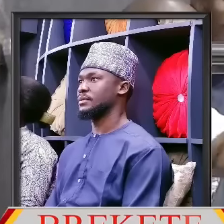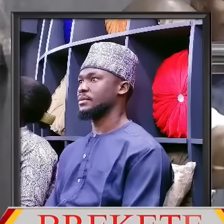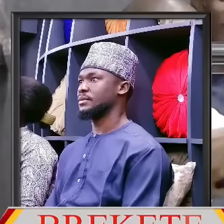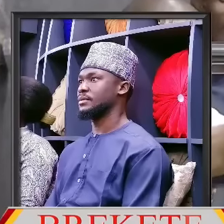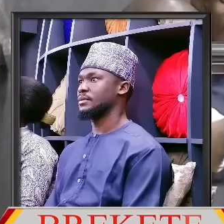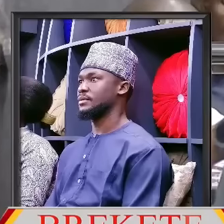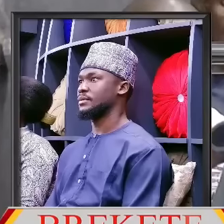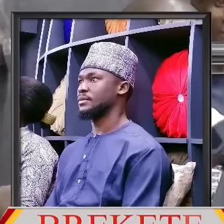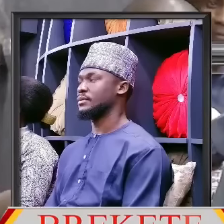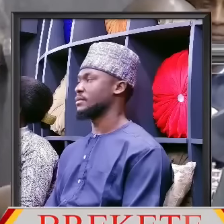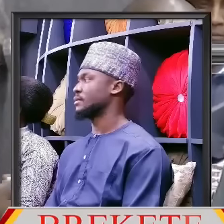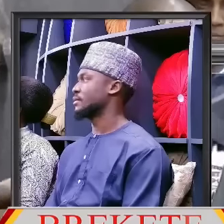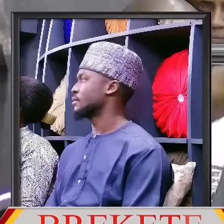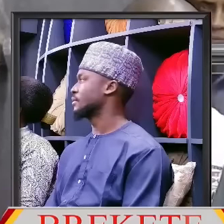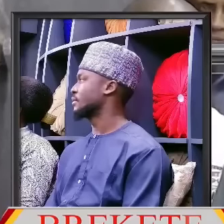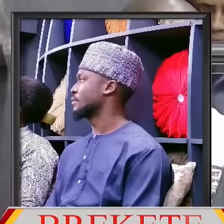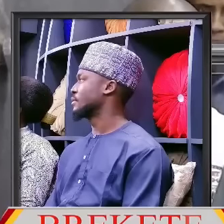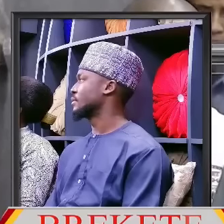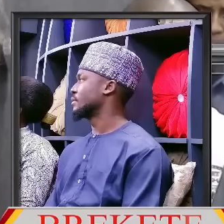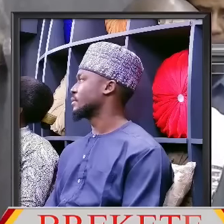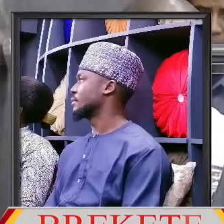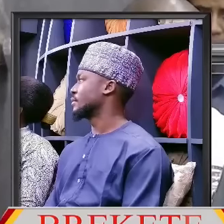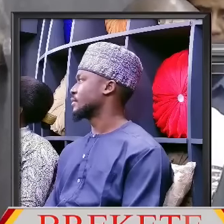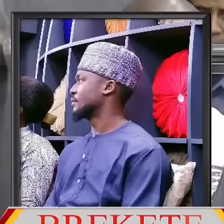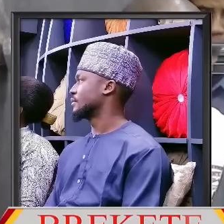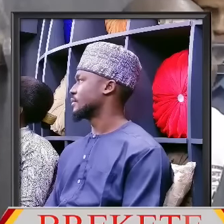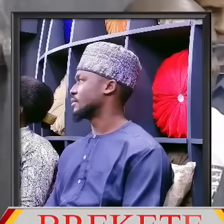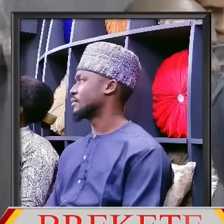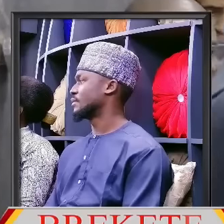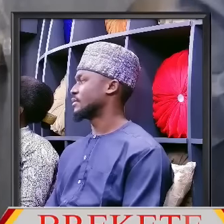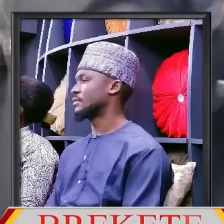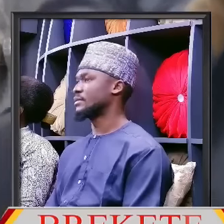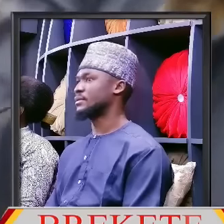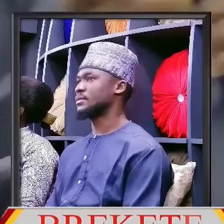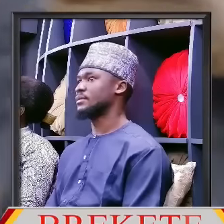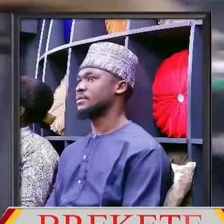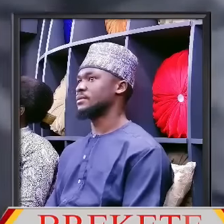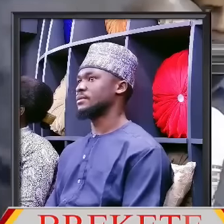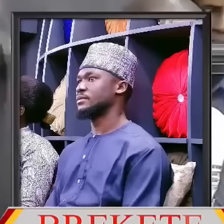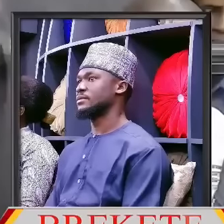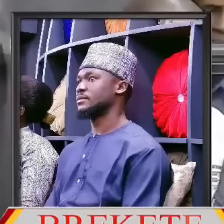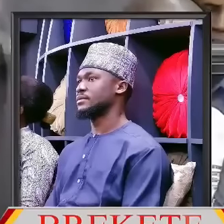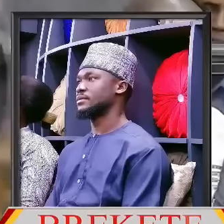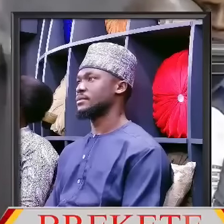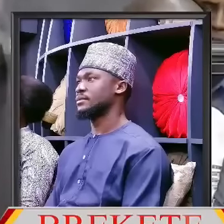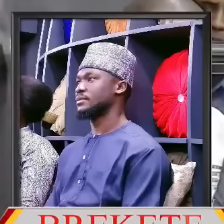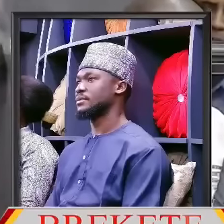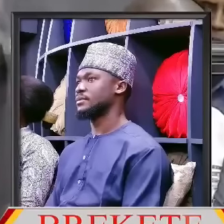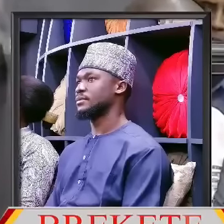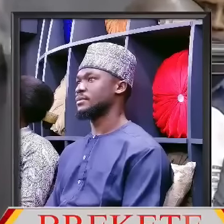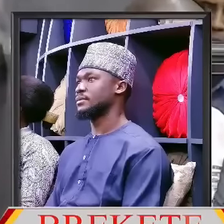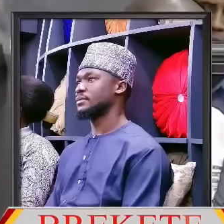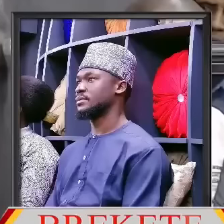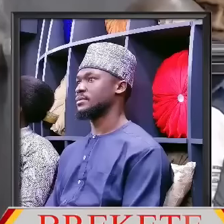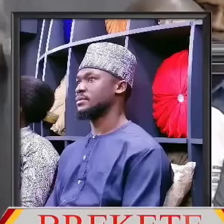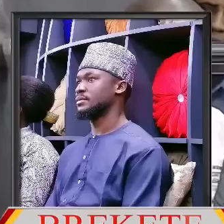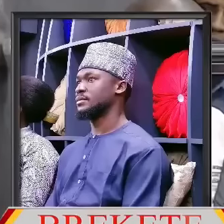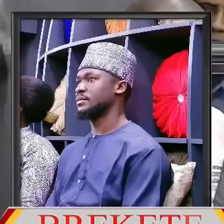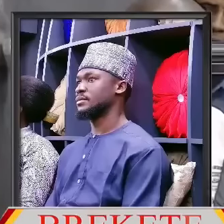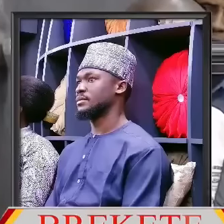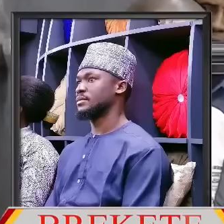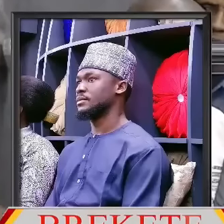Madam. Yes, sir. I they see your hand, they go up, they go down. Yes, sir. Seriously. I know, you go hold them there.